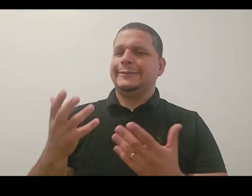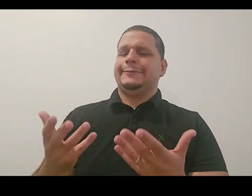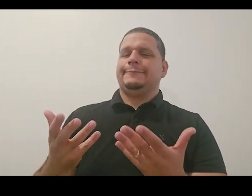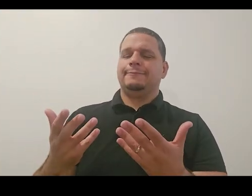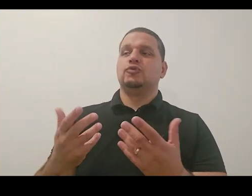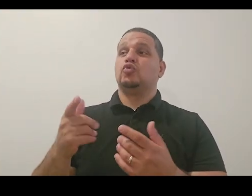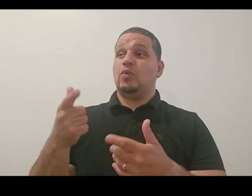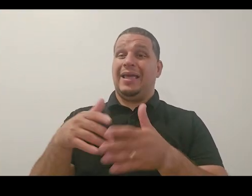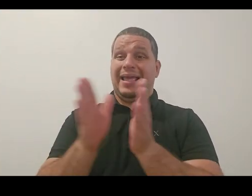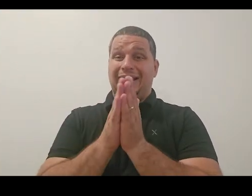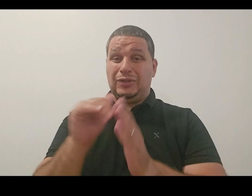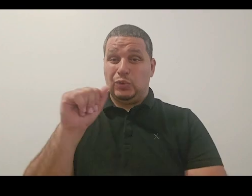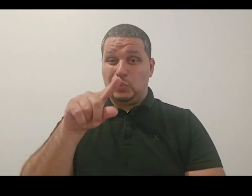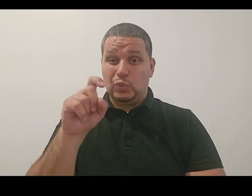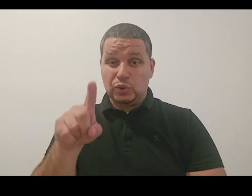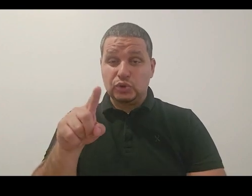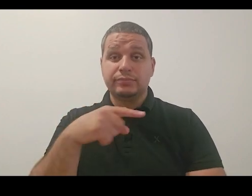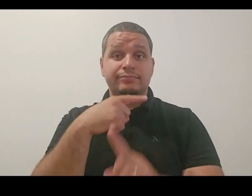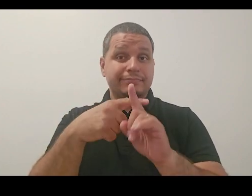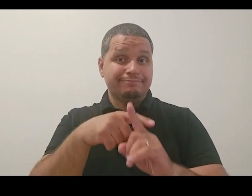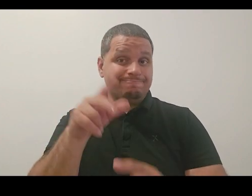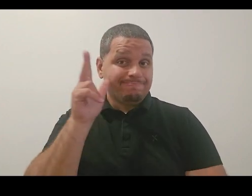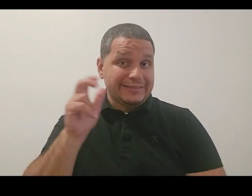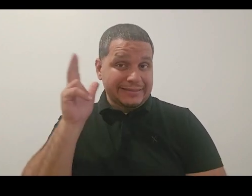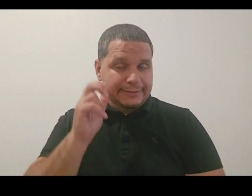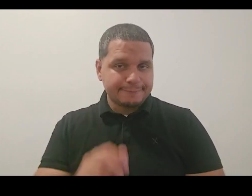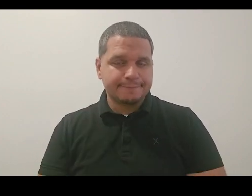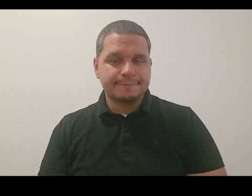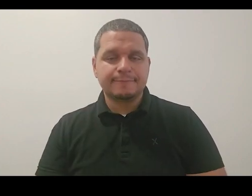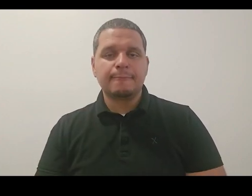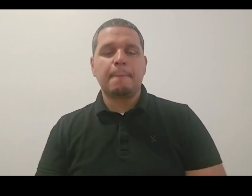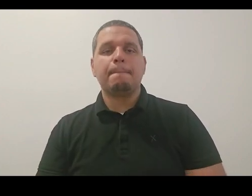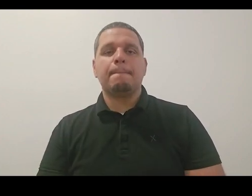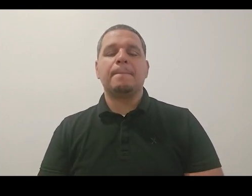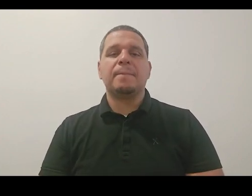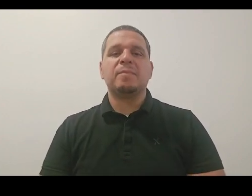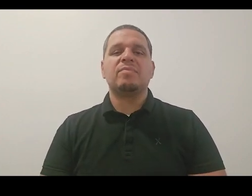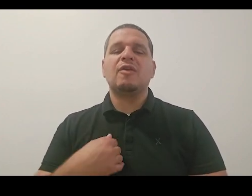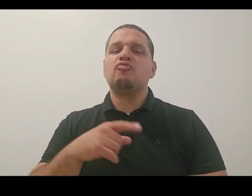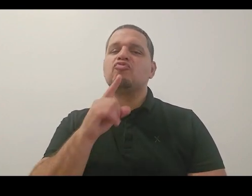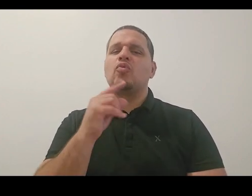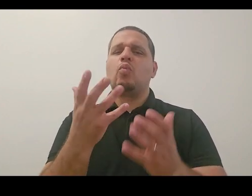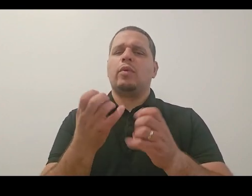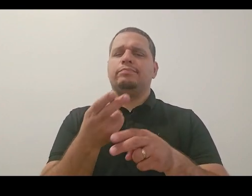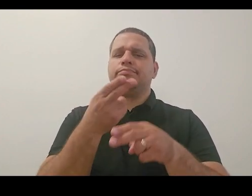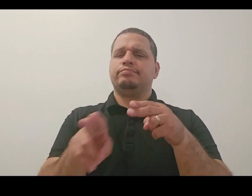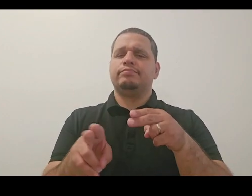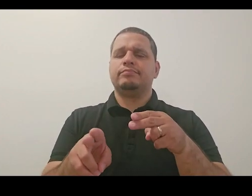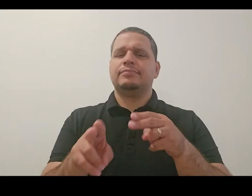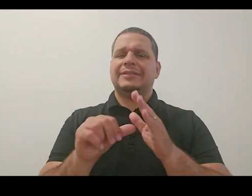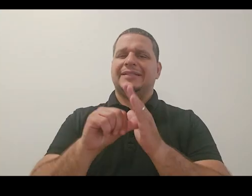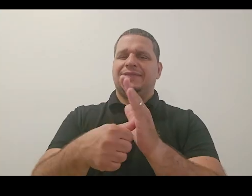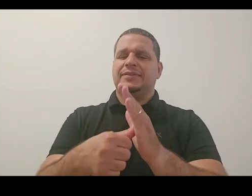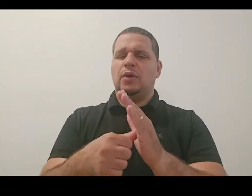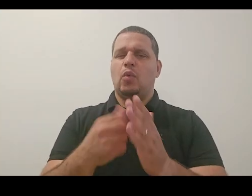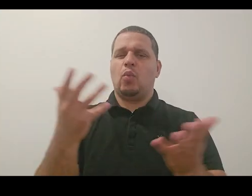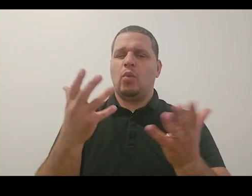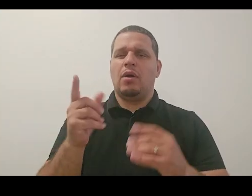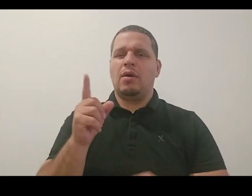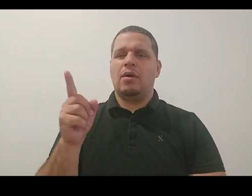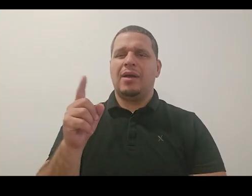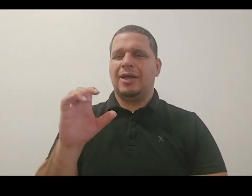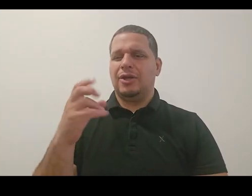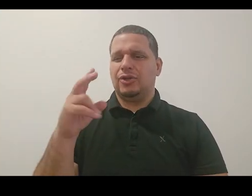their access needs. Um, so asking questions, listening, and I just really want to